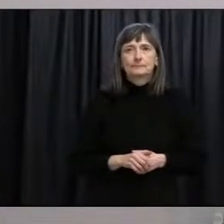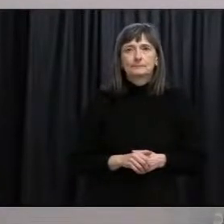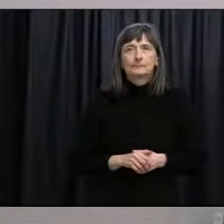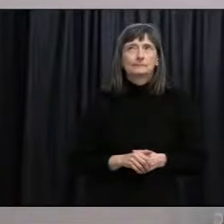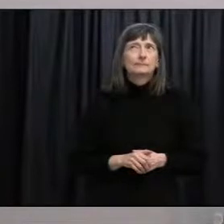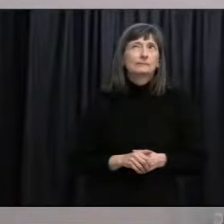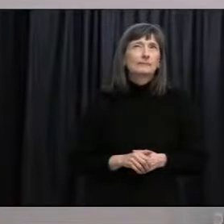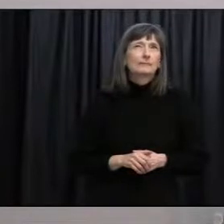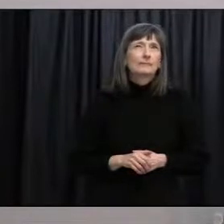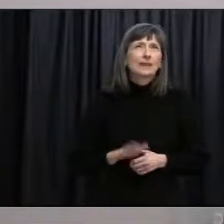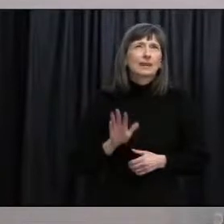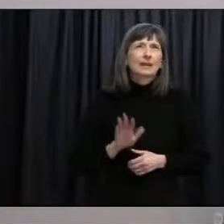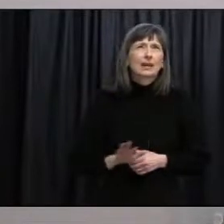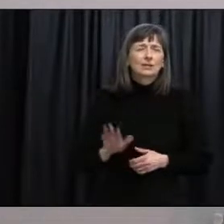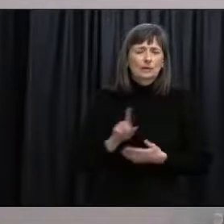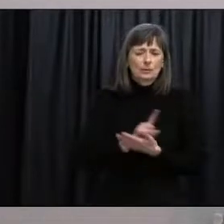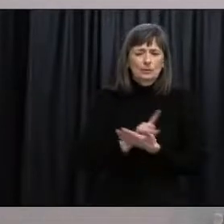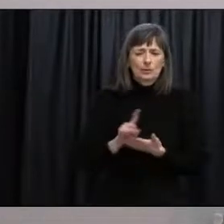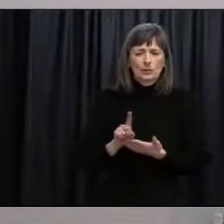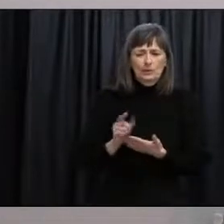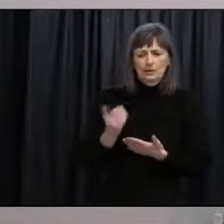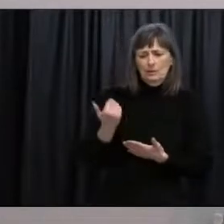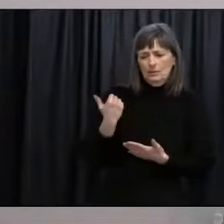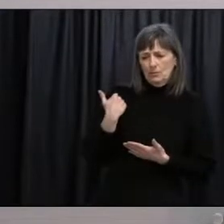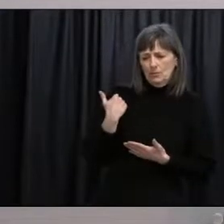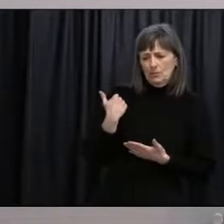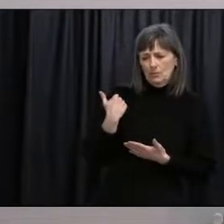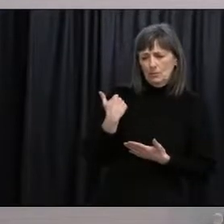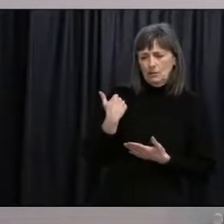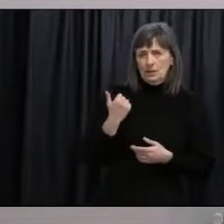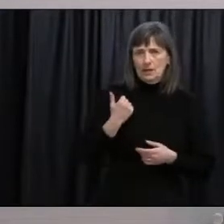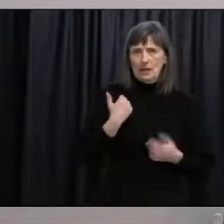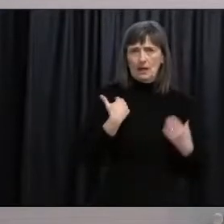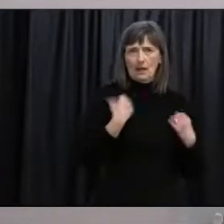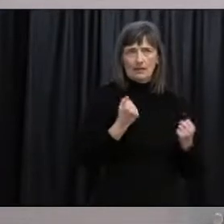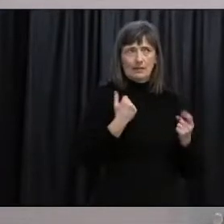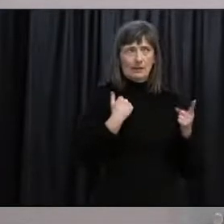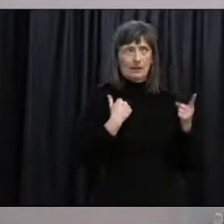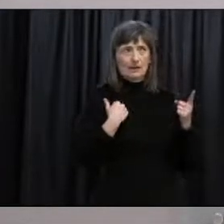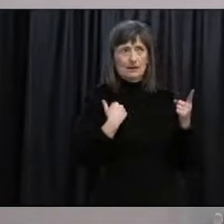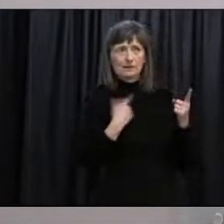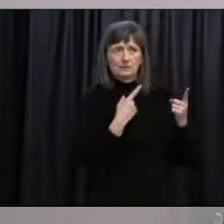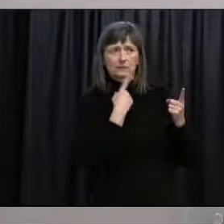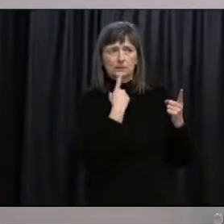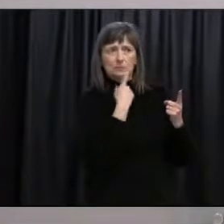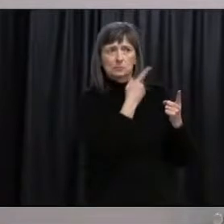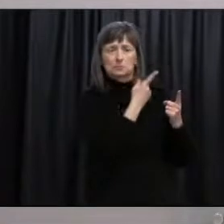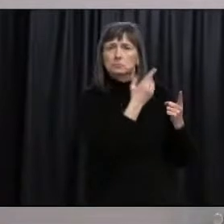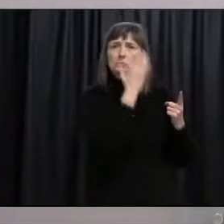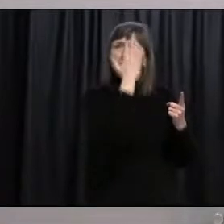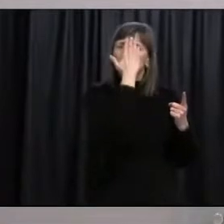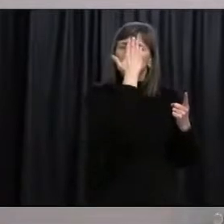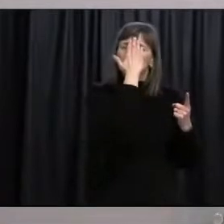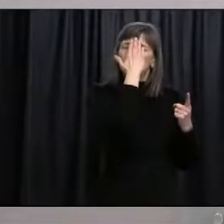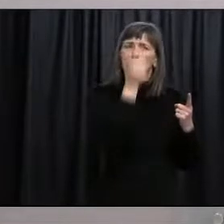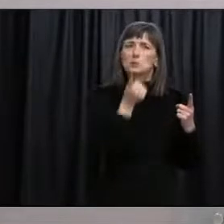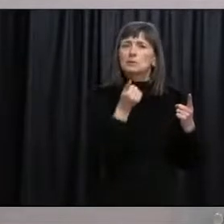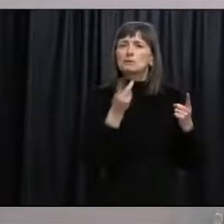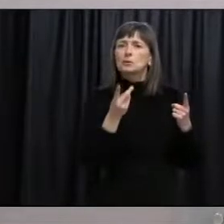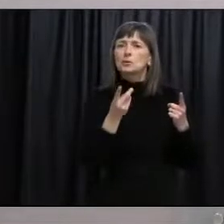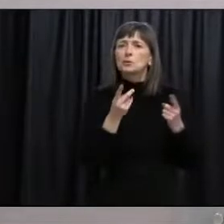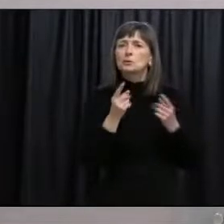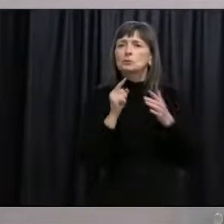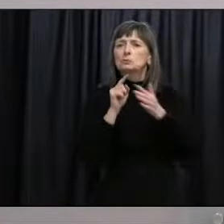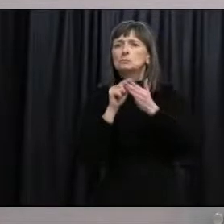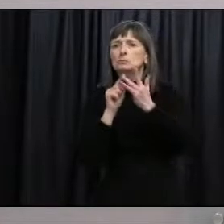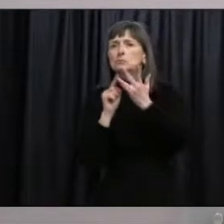It was only about a week ago that Health Canada was saying that they're aware of the situation with